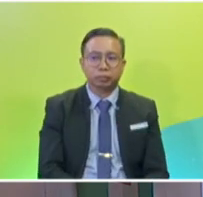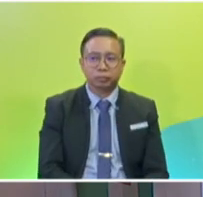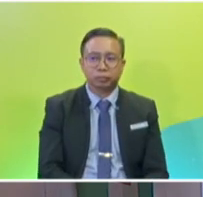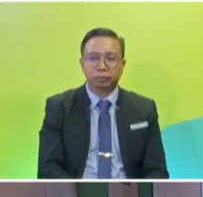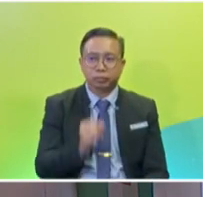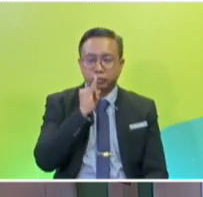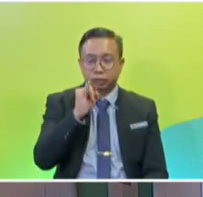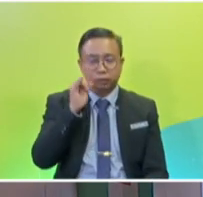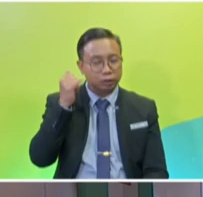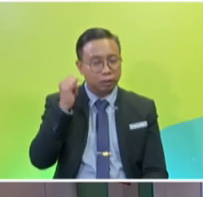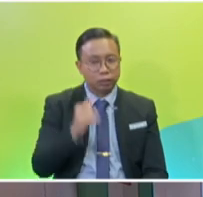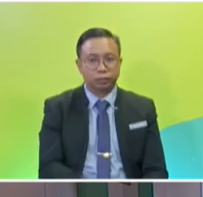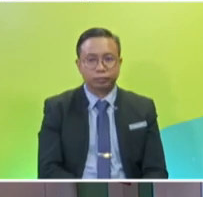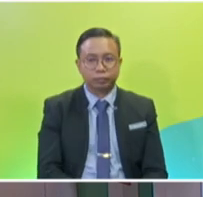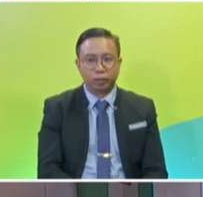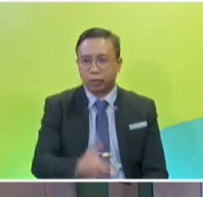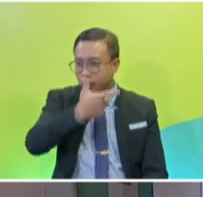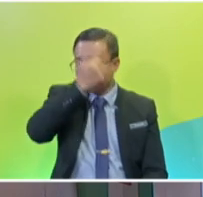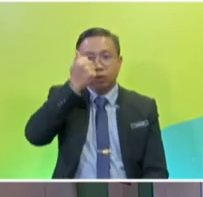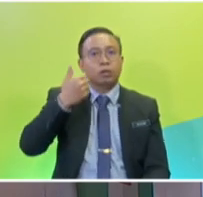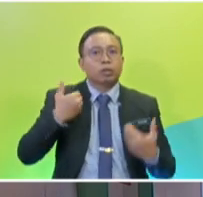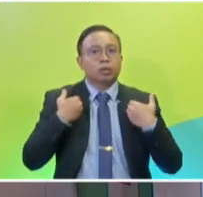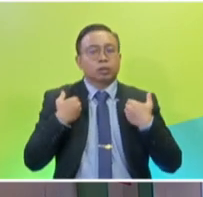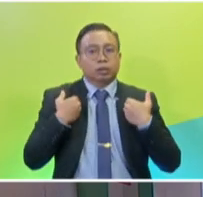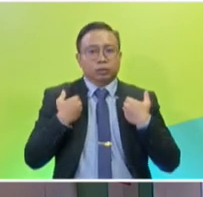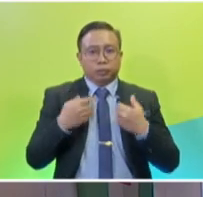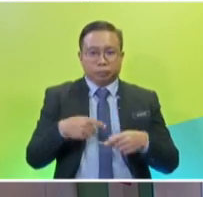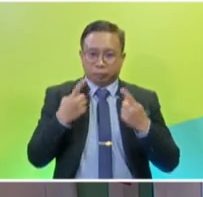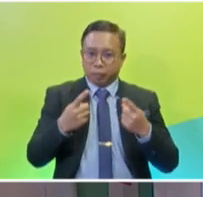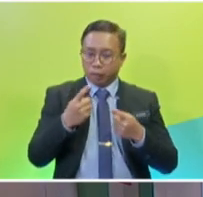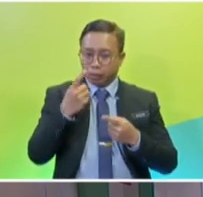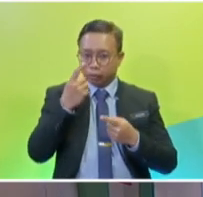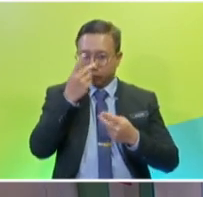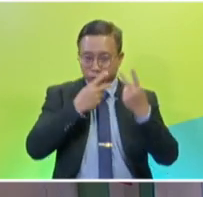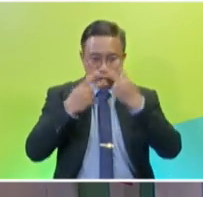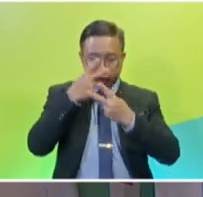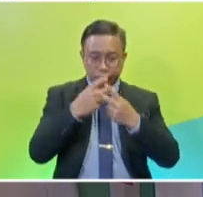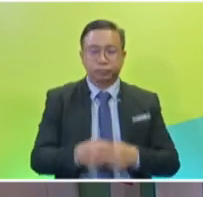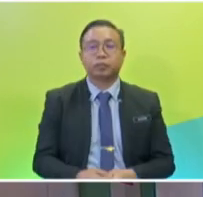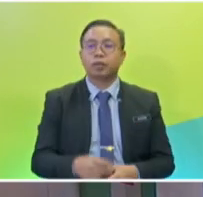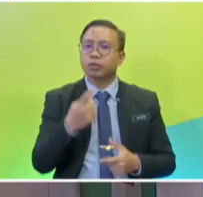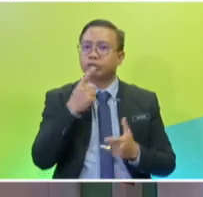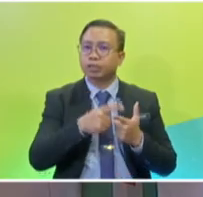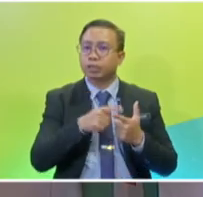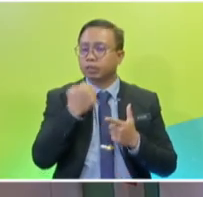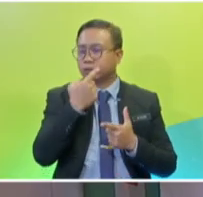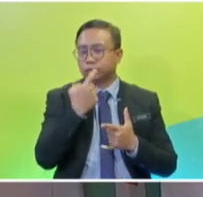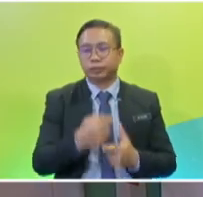It's yellow. Okay, yellow, because you get benefit when you travel mm-hmm. new places, right? Now, second color, anyone wants to give it a